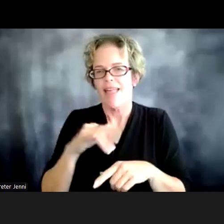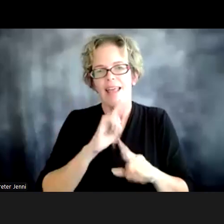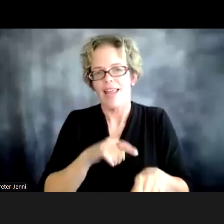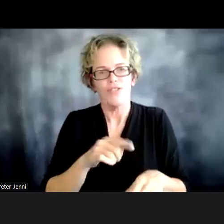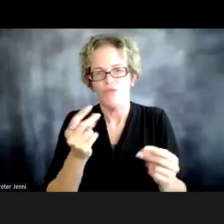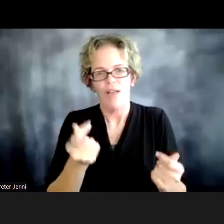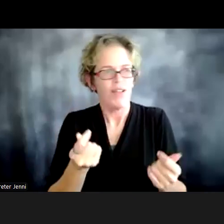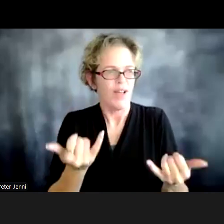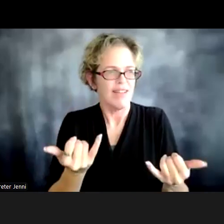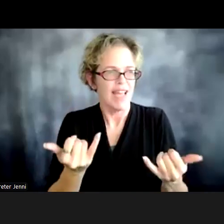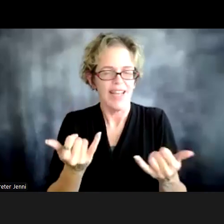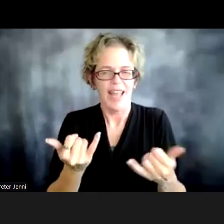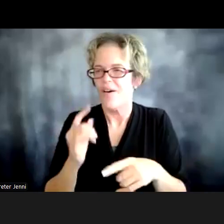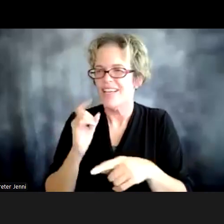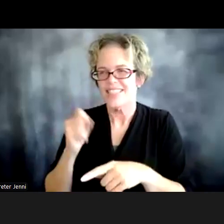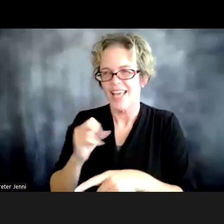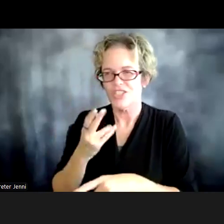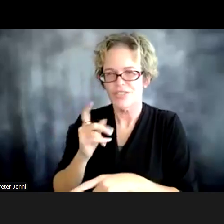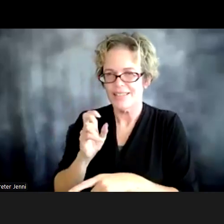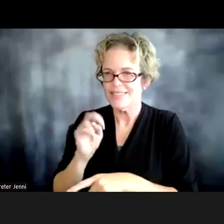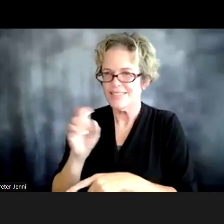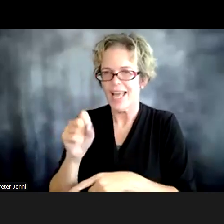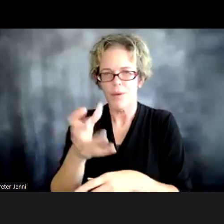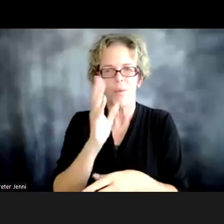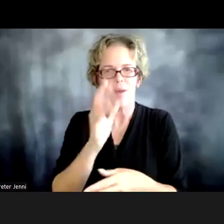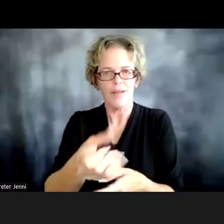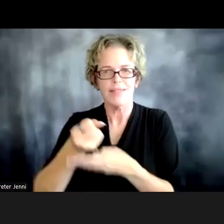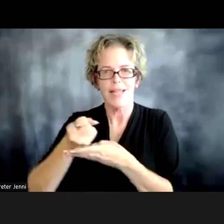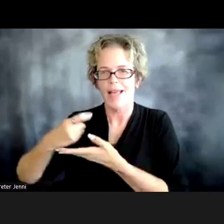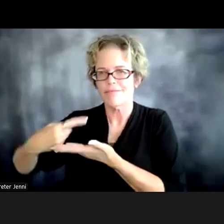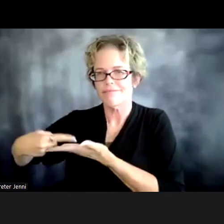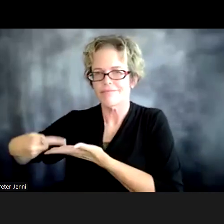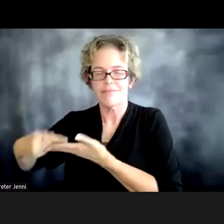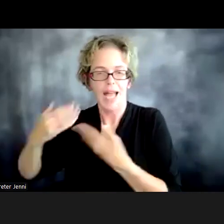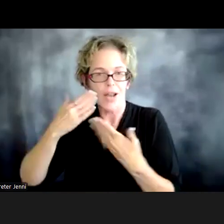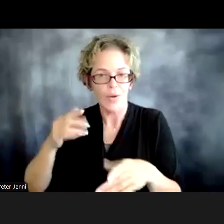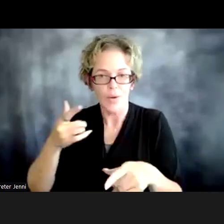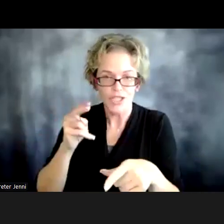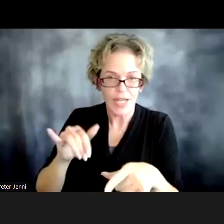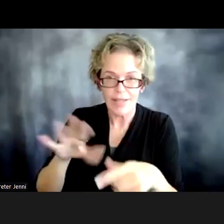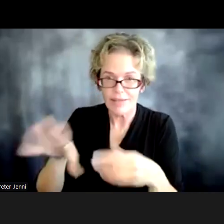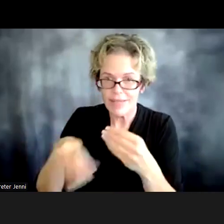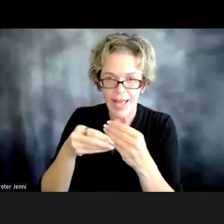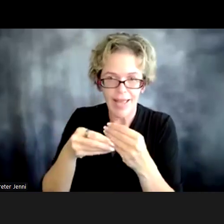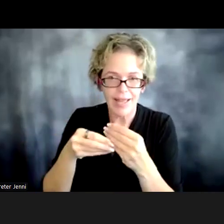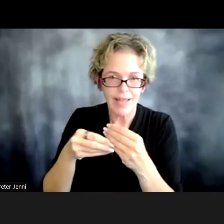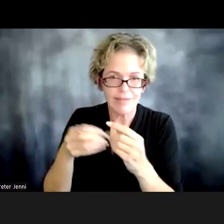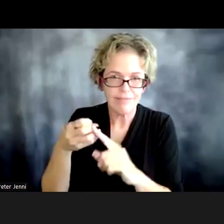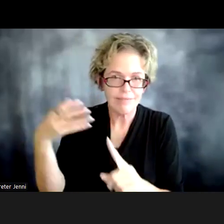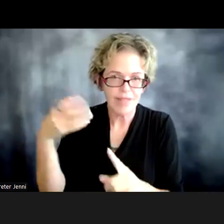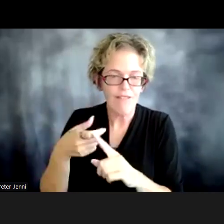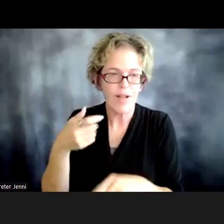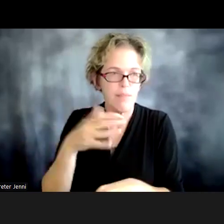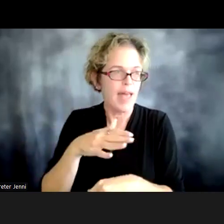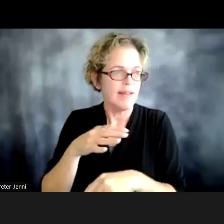certainly. Yeah, I think we would want to take that one back. We're going to take that back. I don't know, Jenny, if you have anything to add there from the Health